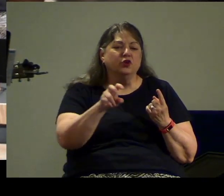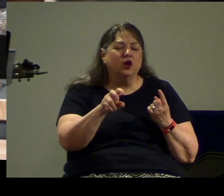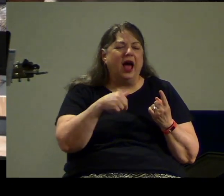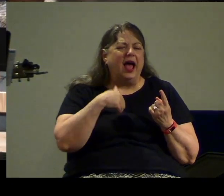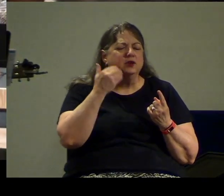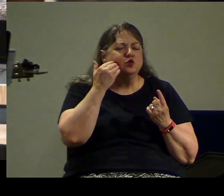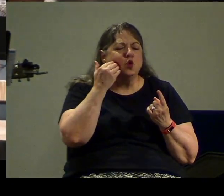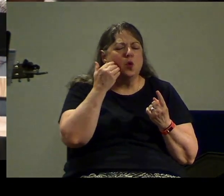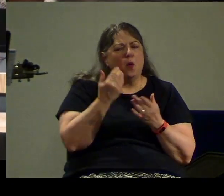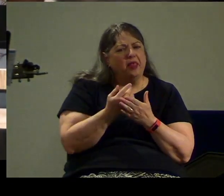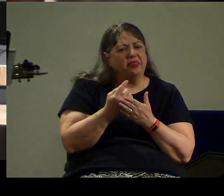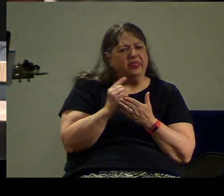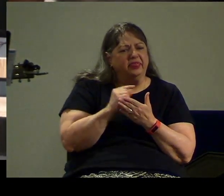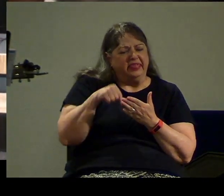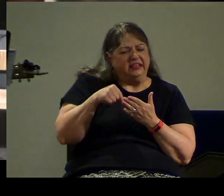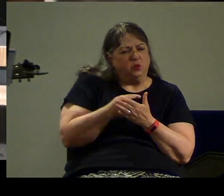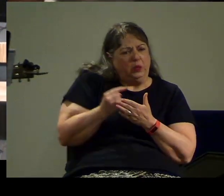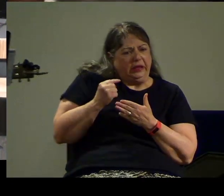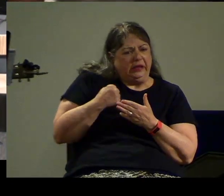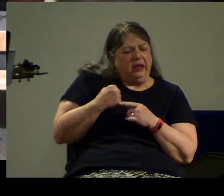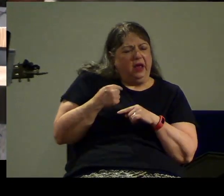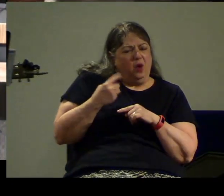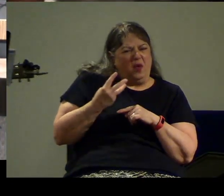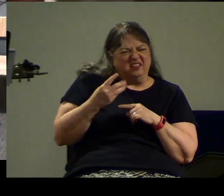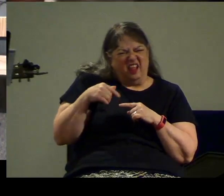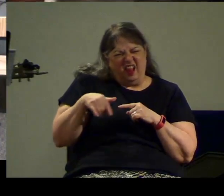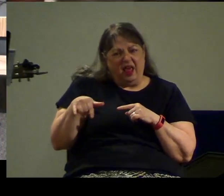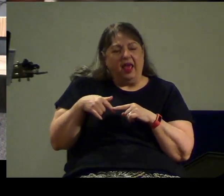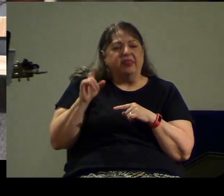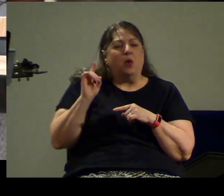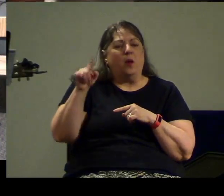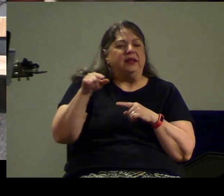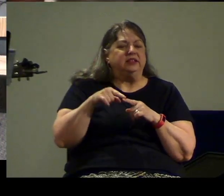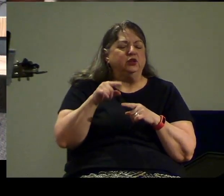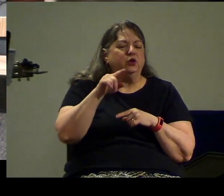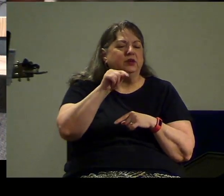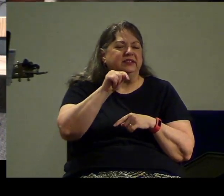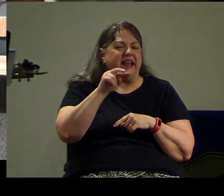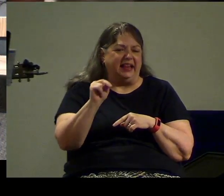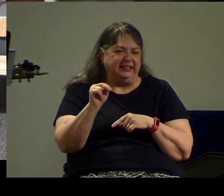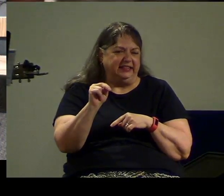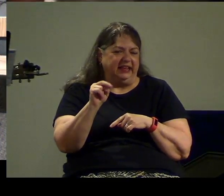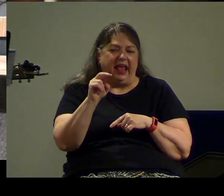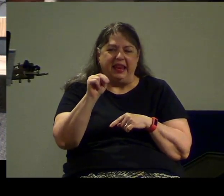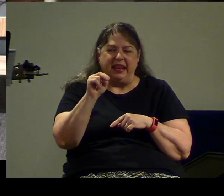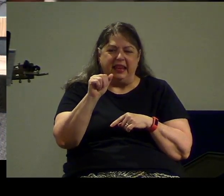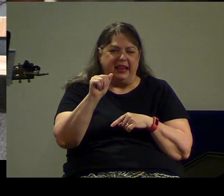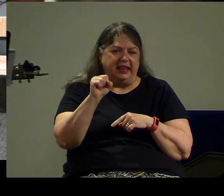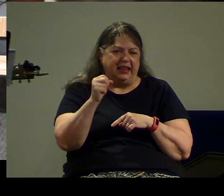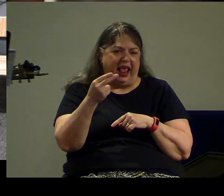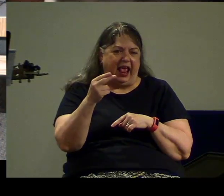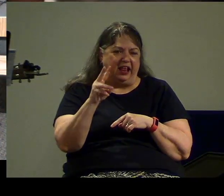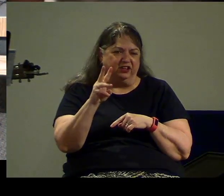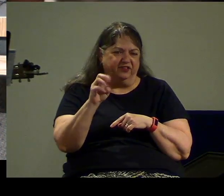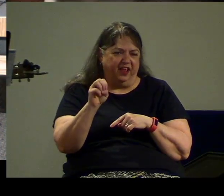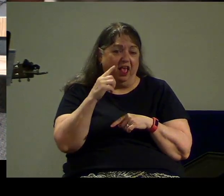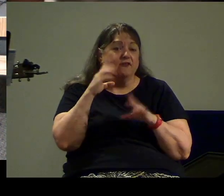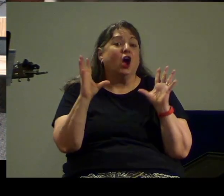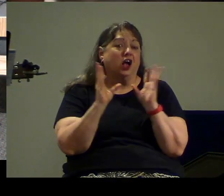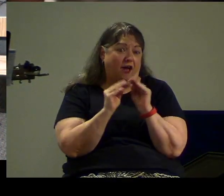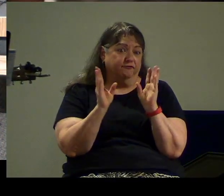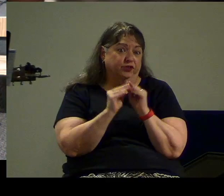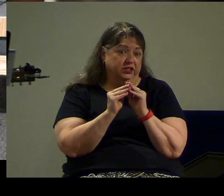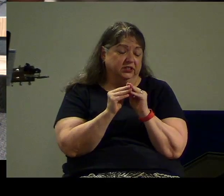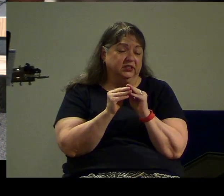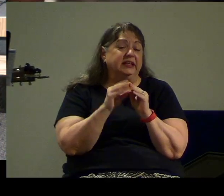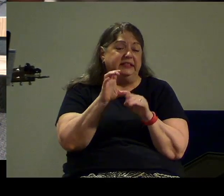Alliance Conference at Nashville. They're in Nashville. And that is now completed. And they are taking some vacation time